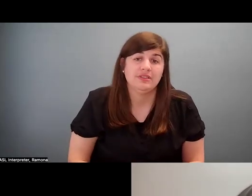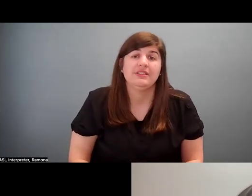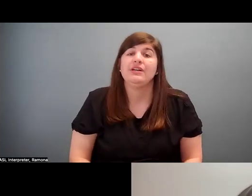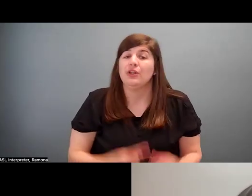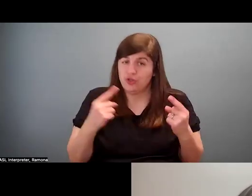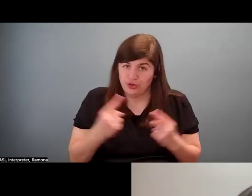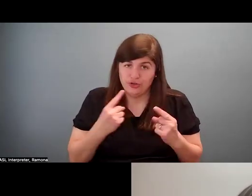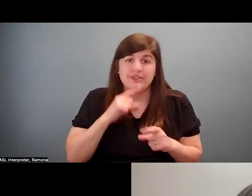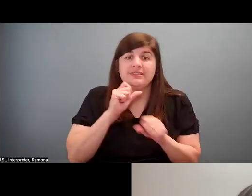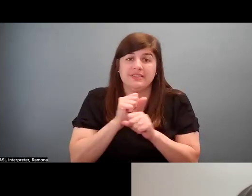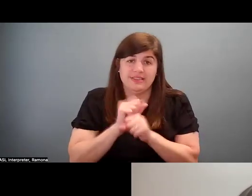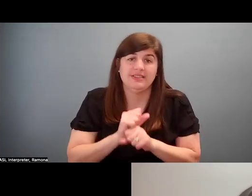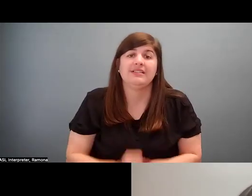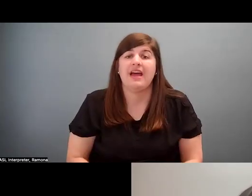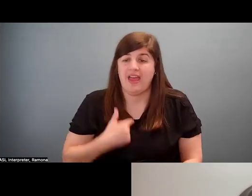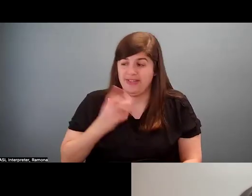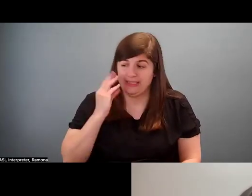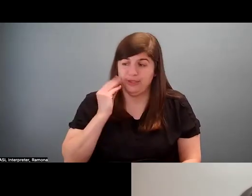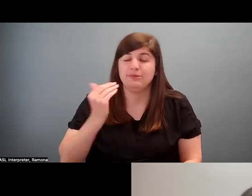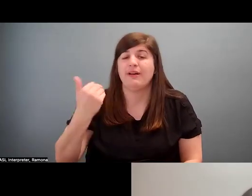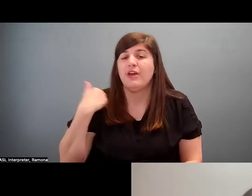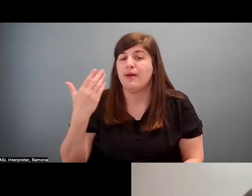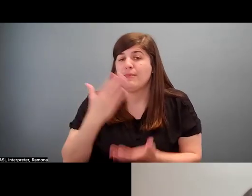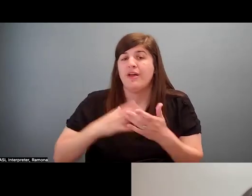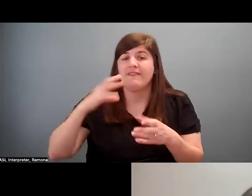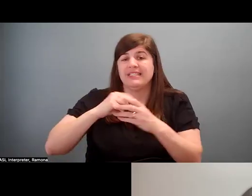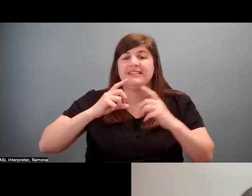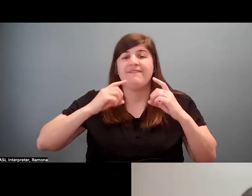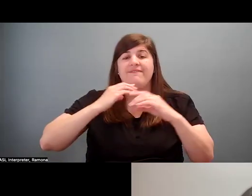hurts. So that is part of the defense mechanism of a shrimp. Yes.